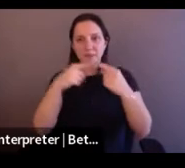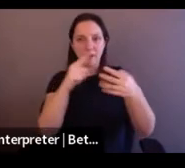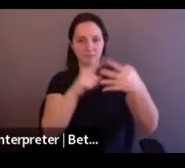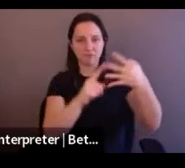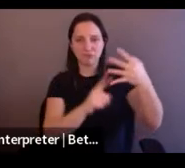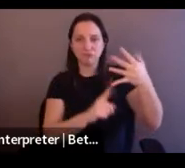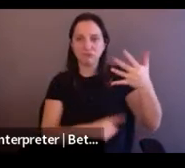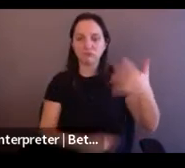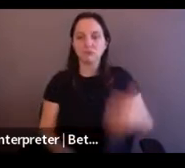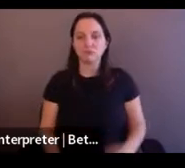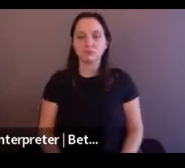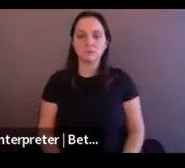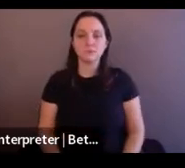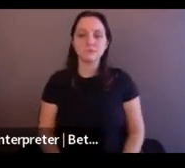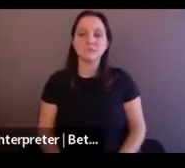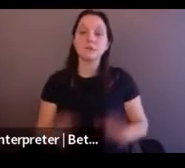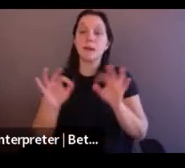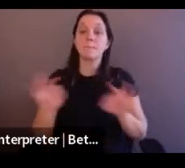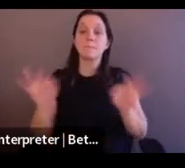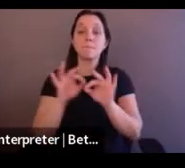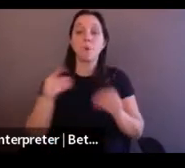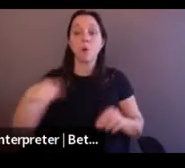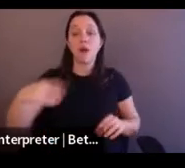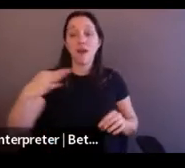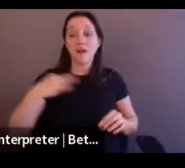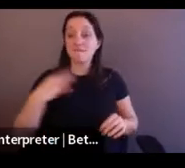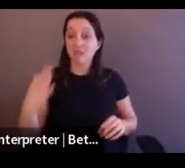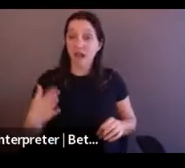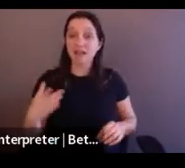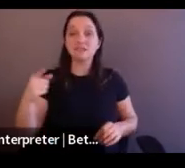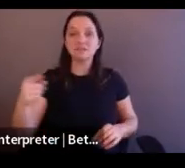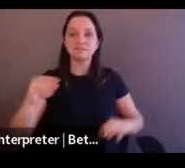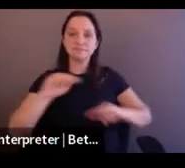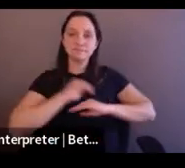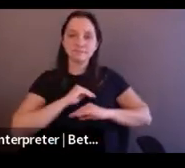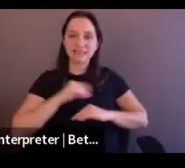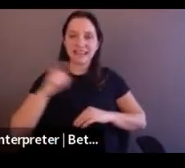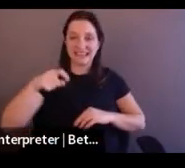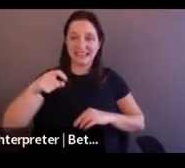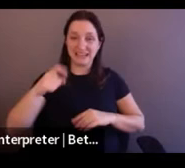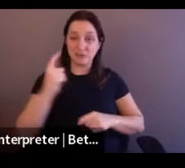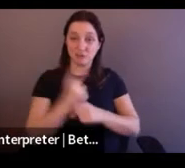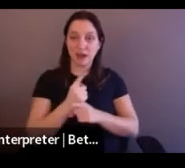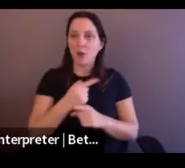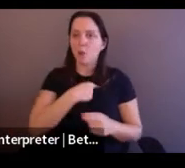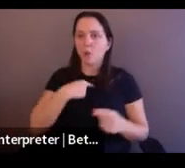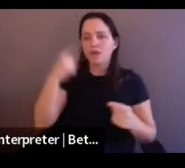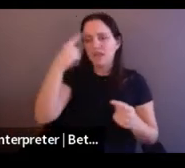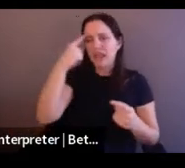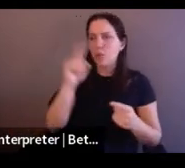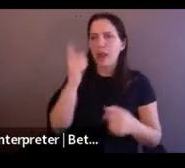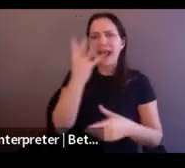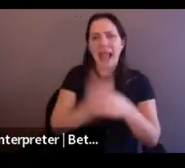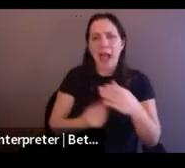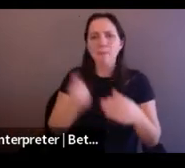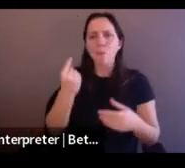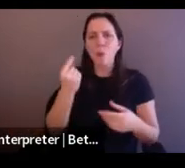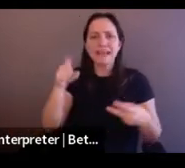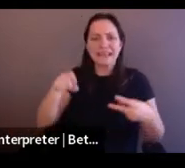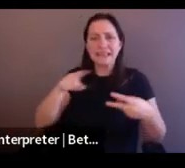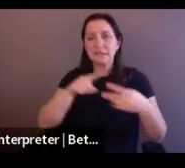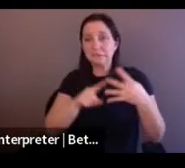being met and what we want our volunteers to do is really important, but logistics are just as important, especially when you're bringing in maybe